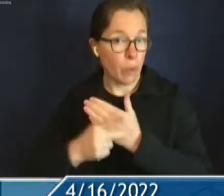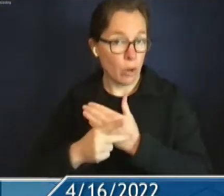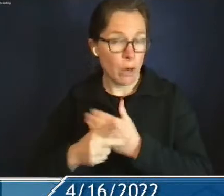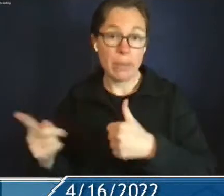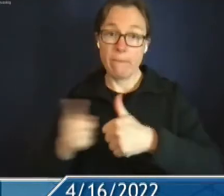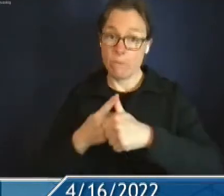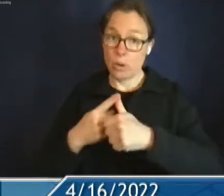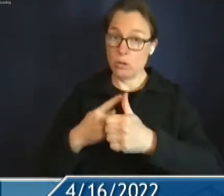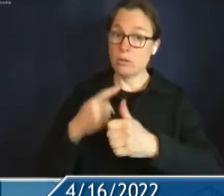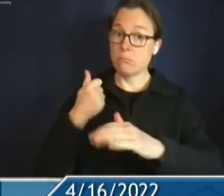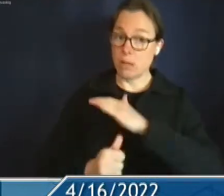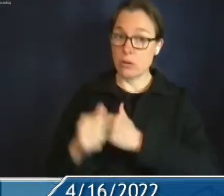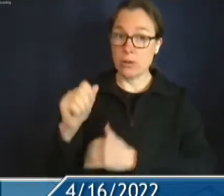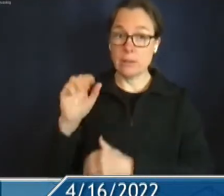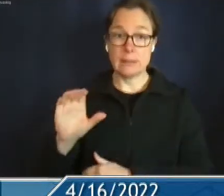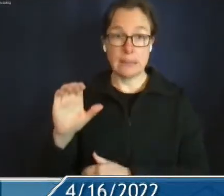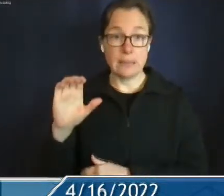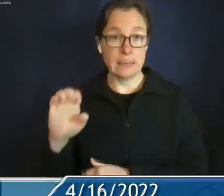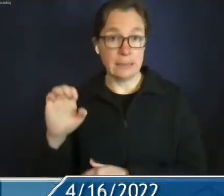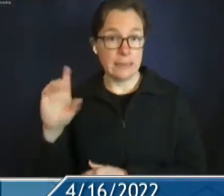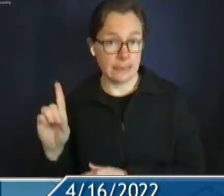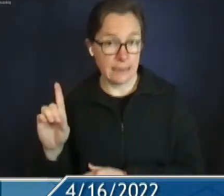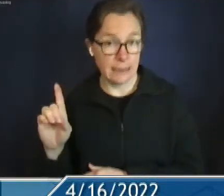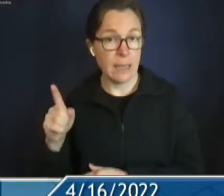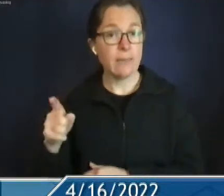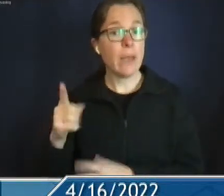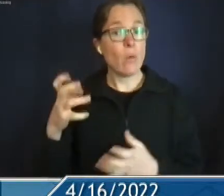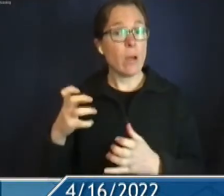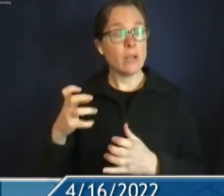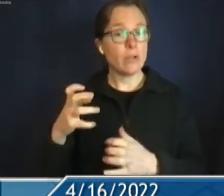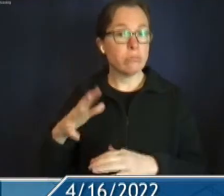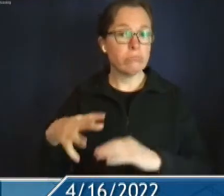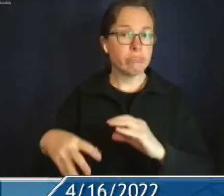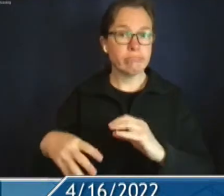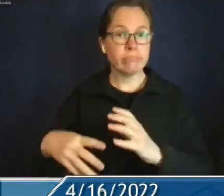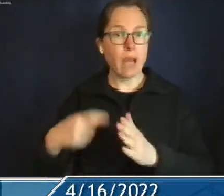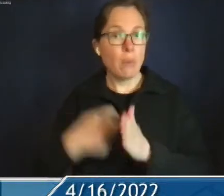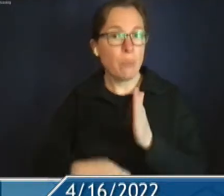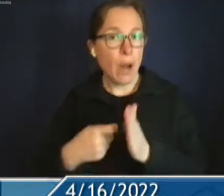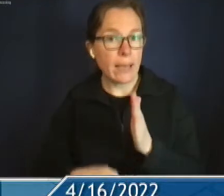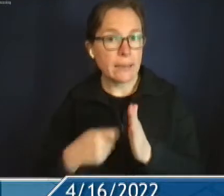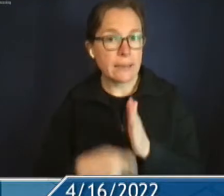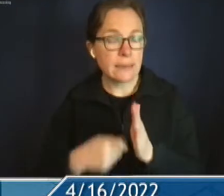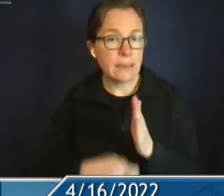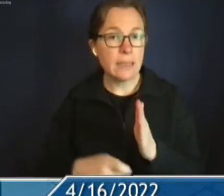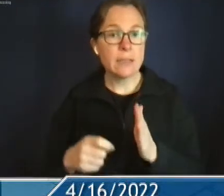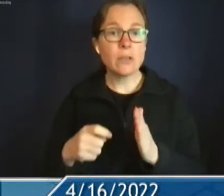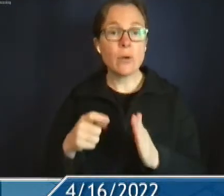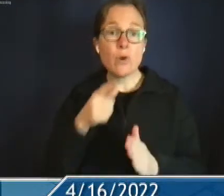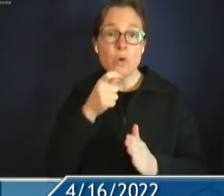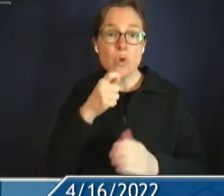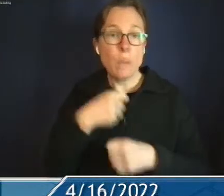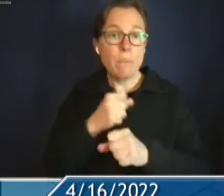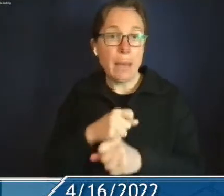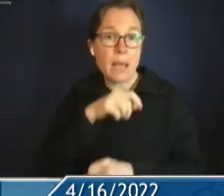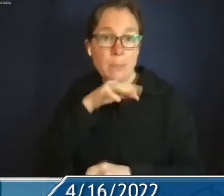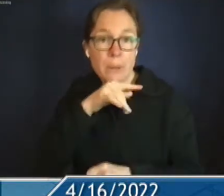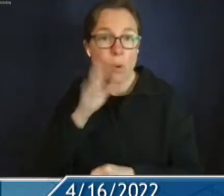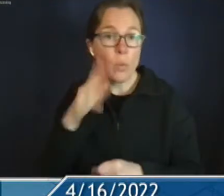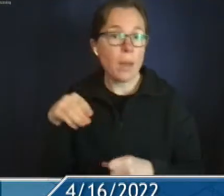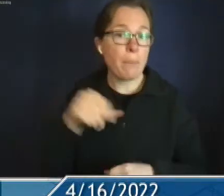CED, was to put a price on carbon in a polluter pays model, but it never even made it to a vote due